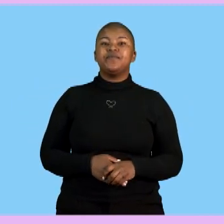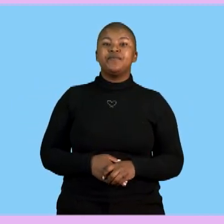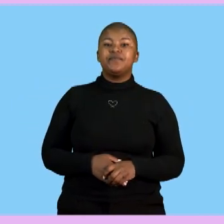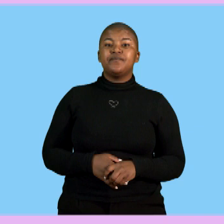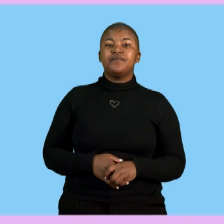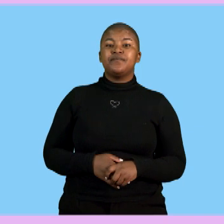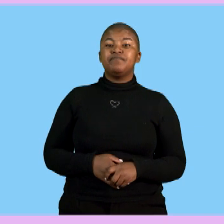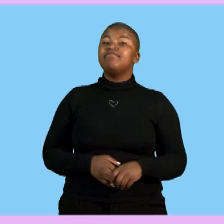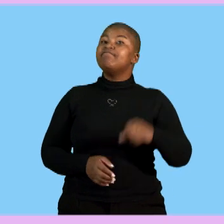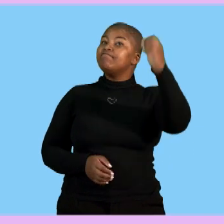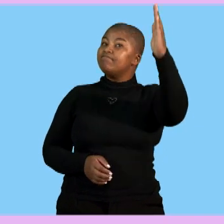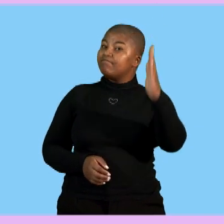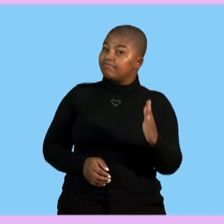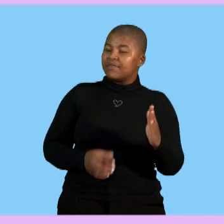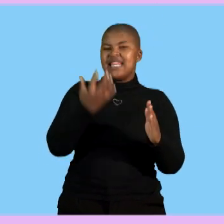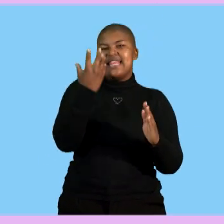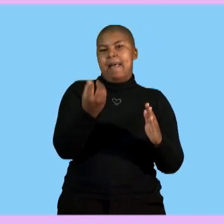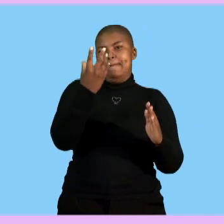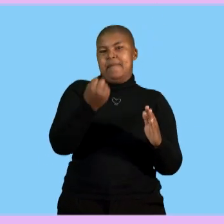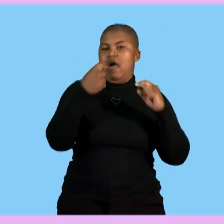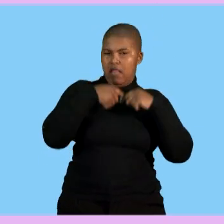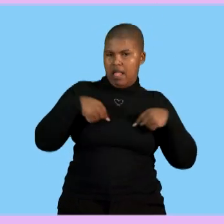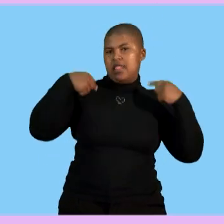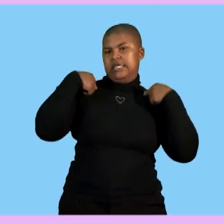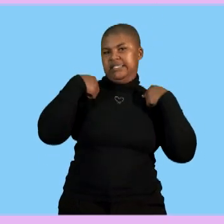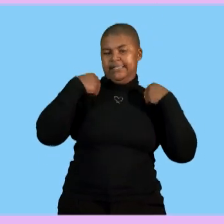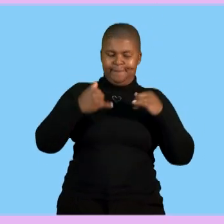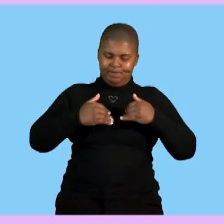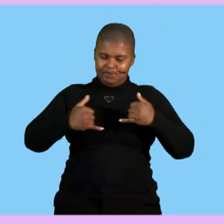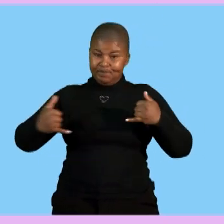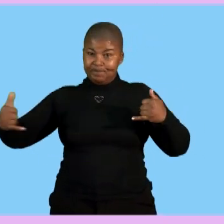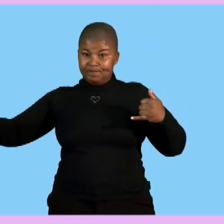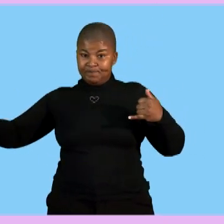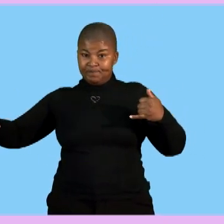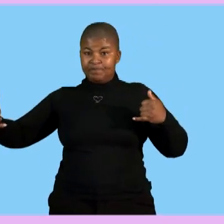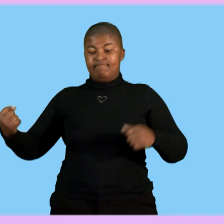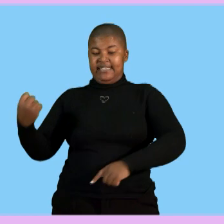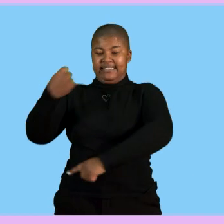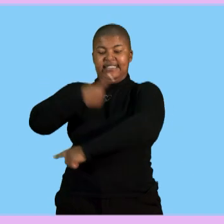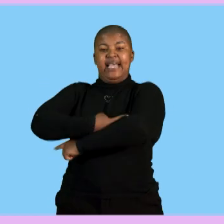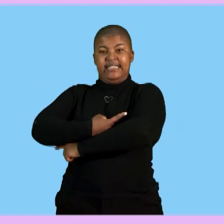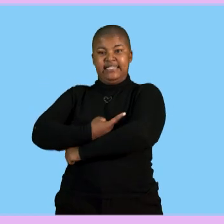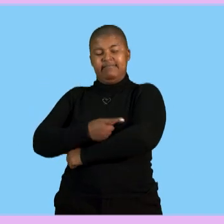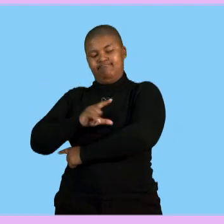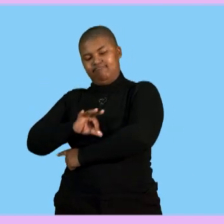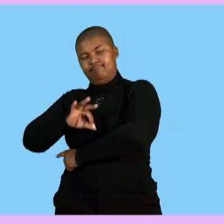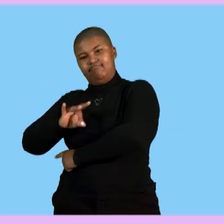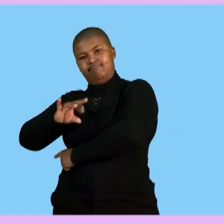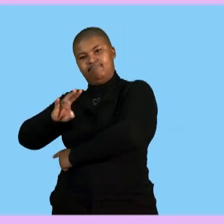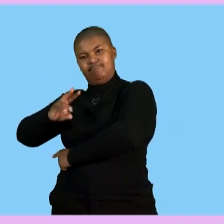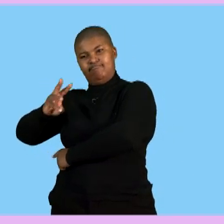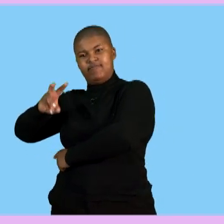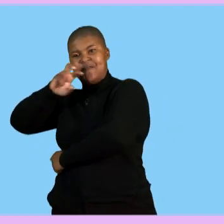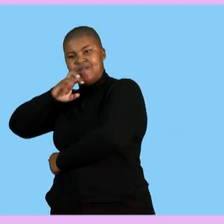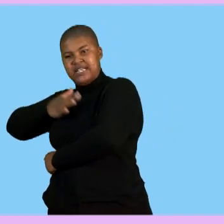the bottom, the x-axis is the number of days.